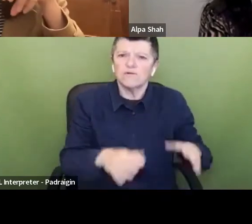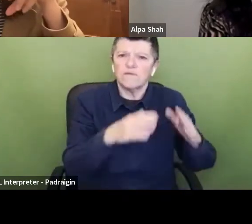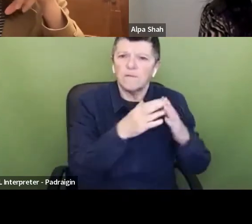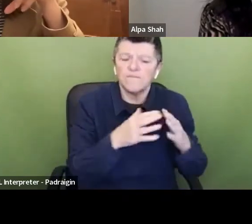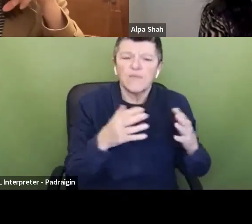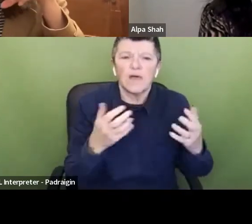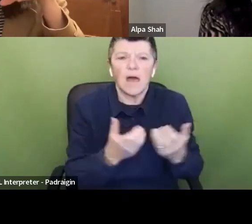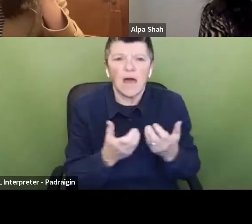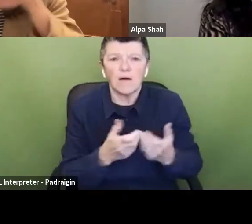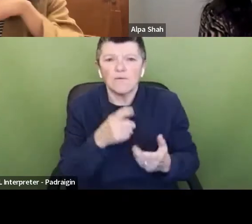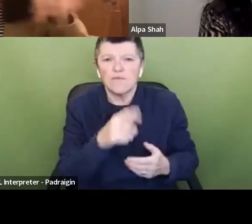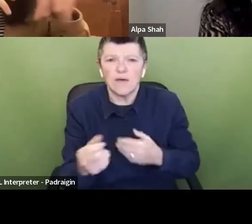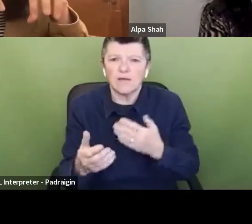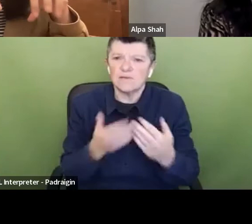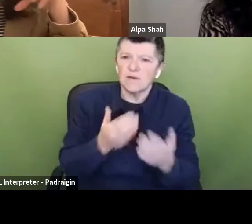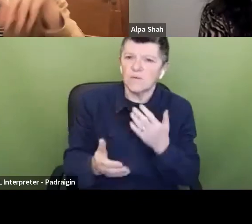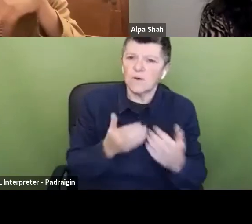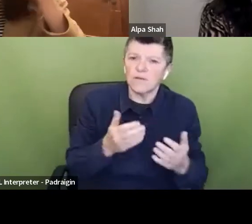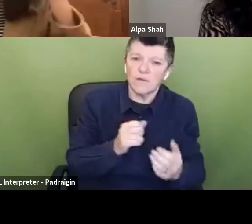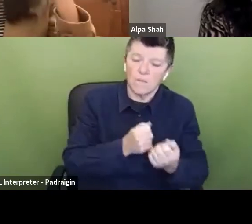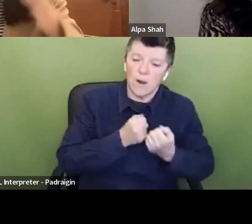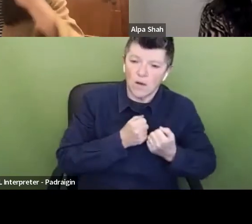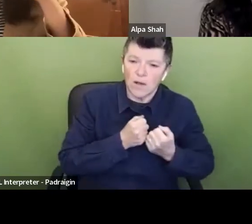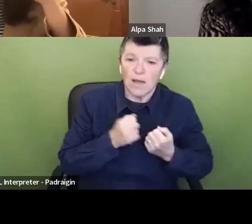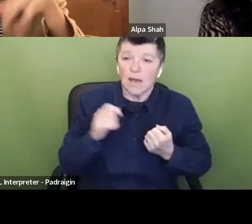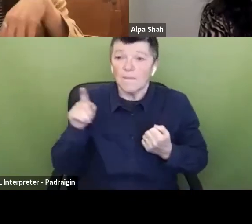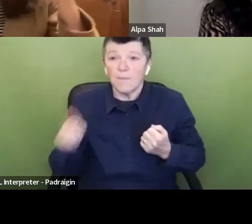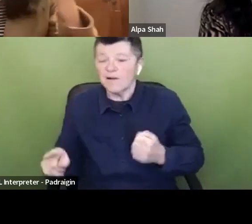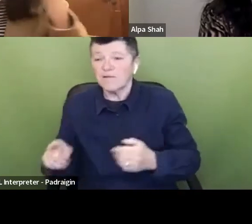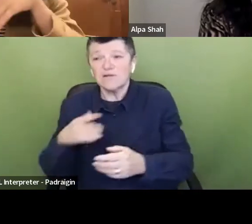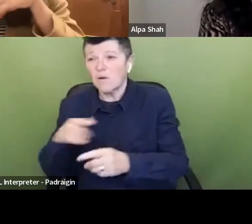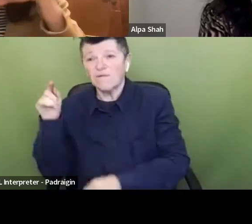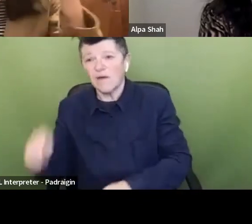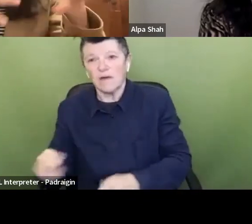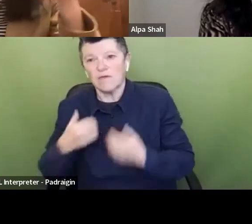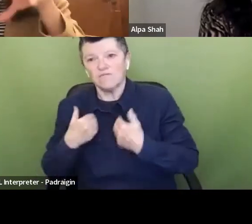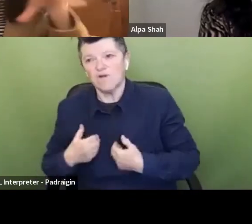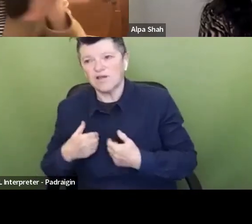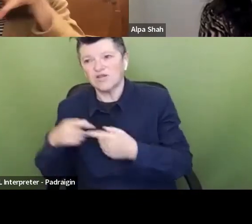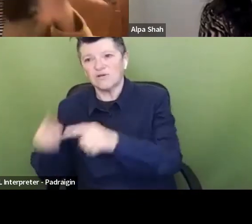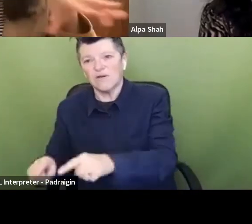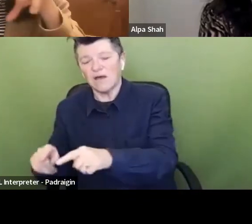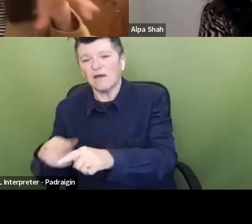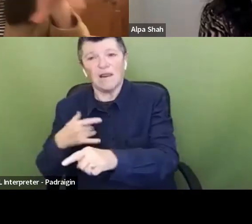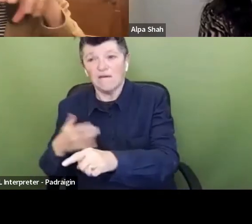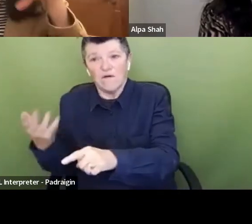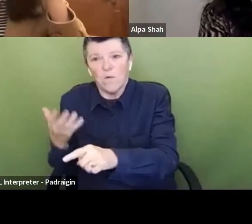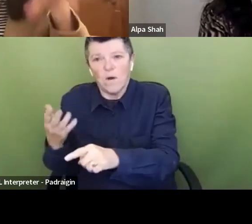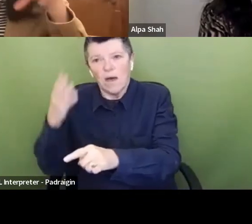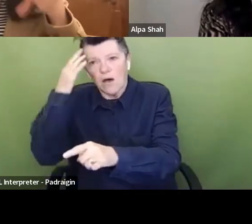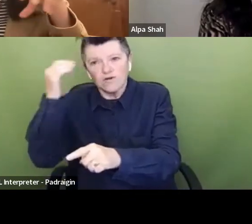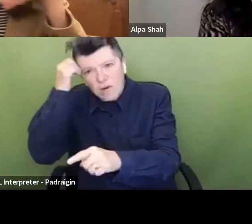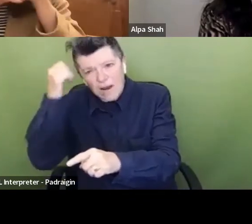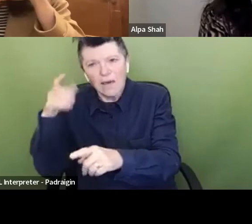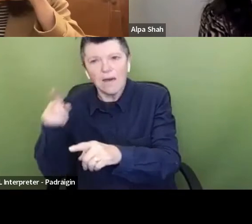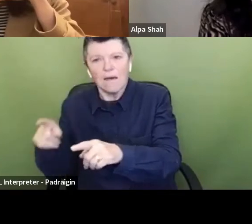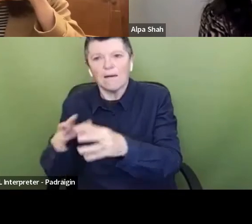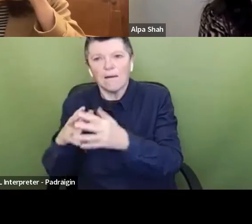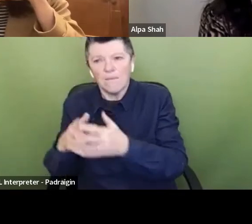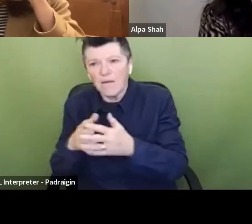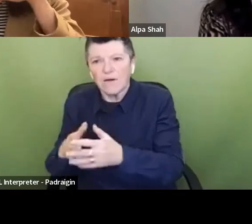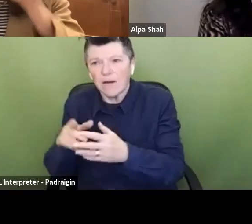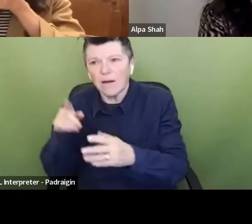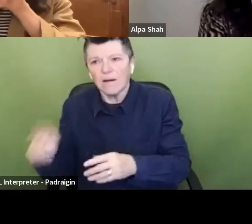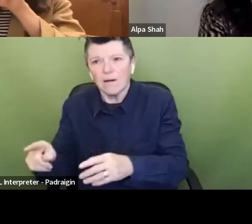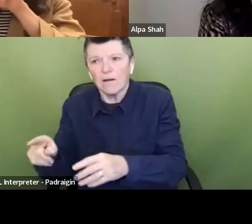of belonging to a place when they live away from their home and own these rich homes and they live in Australia and America, which were kind of the two places where I focused a lot of